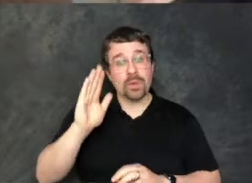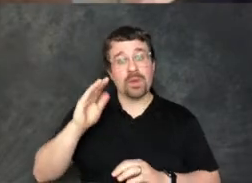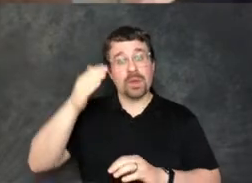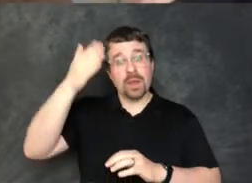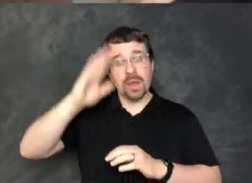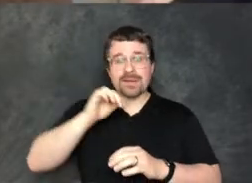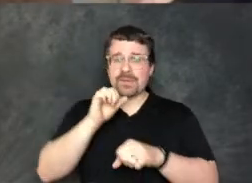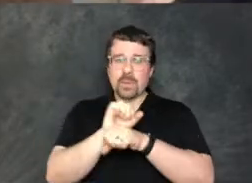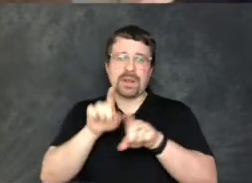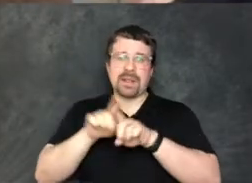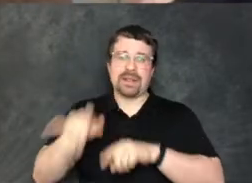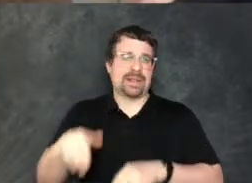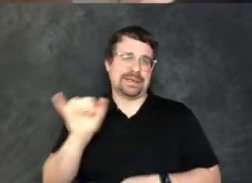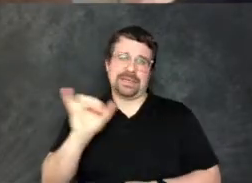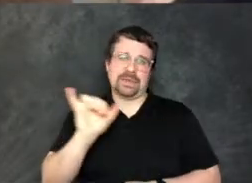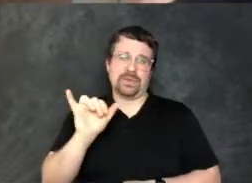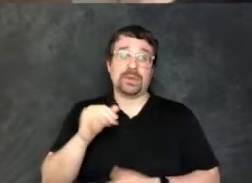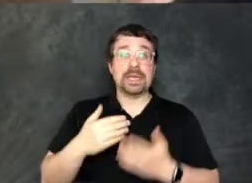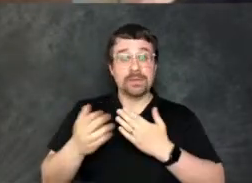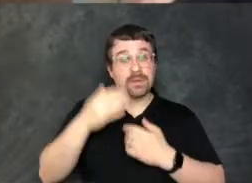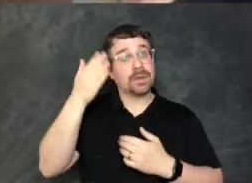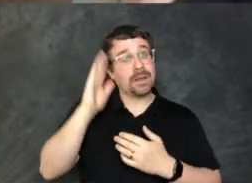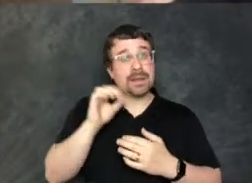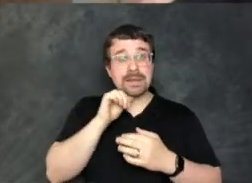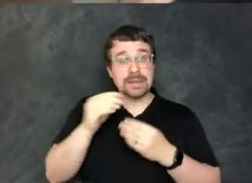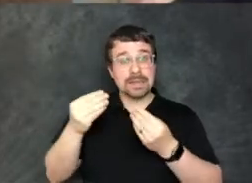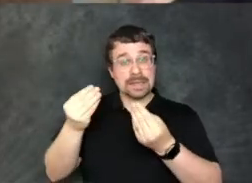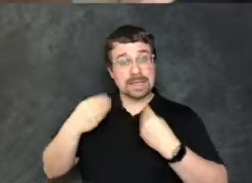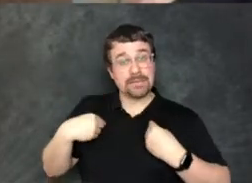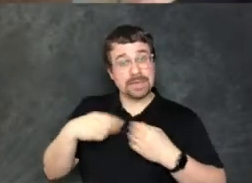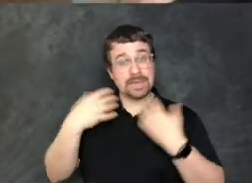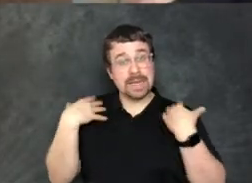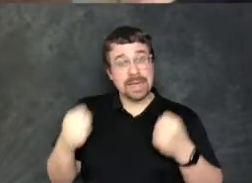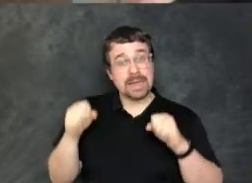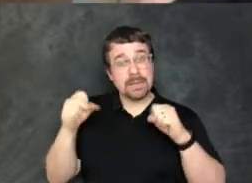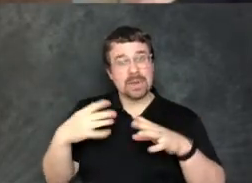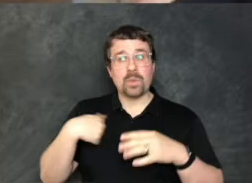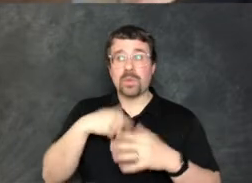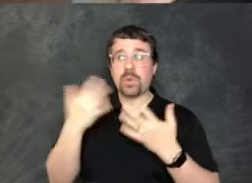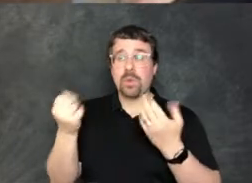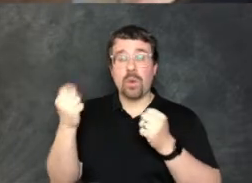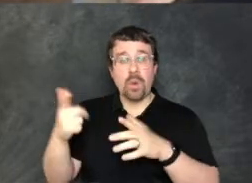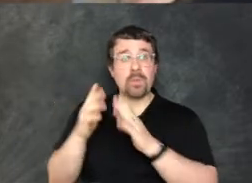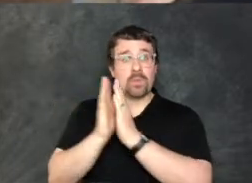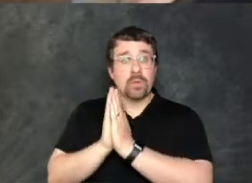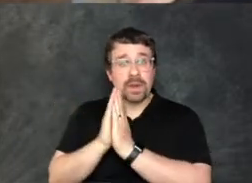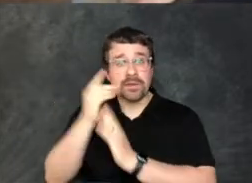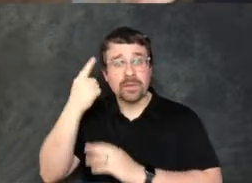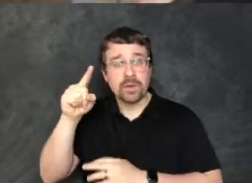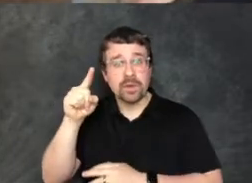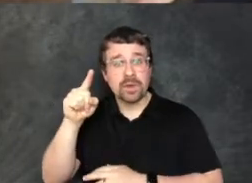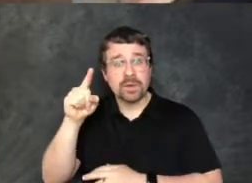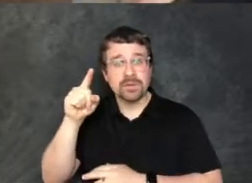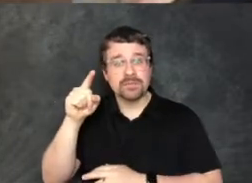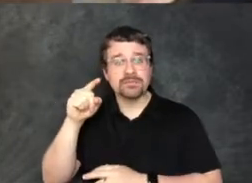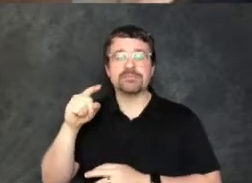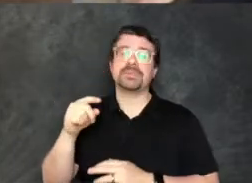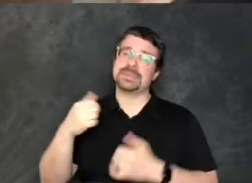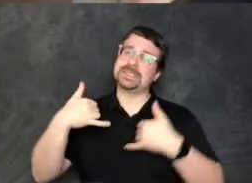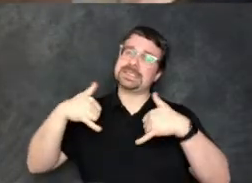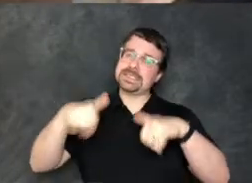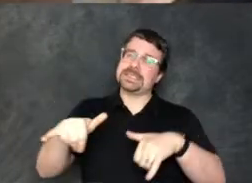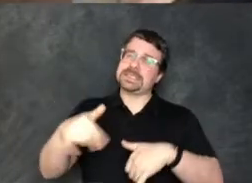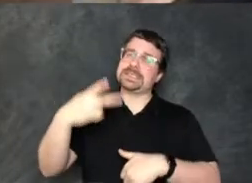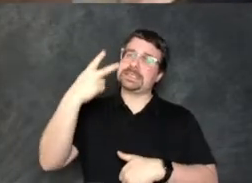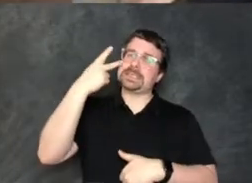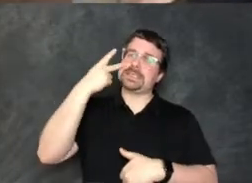way. And your God doesn't work that way either. Even though God didn't grant us the healing miracle we were all